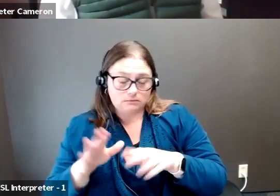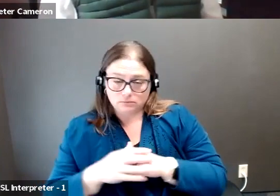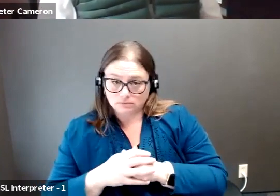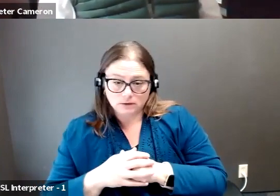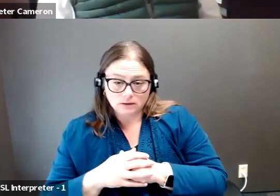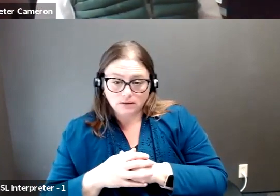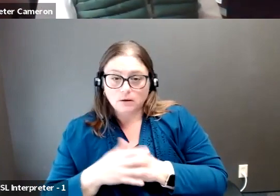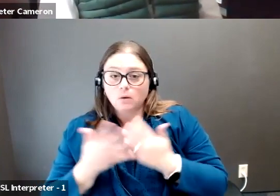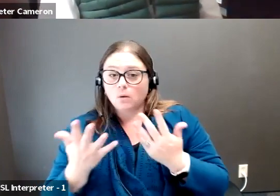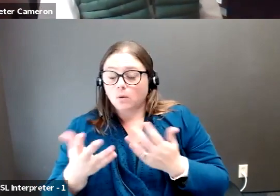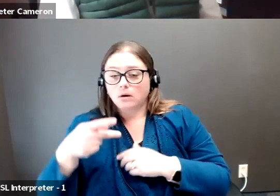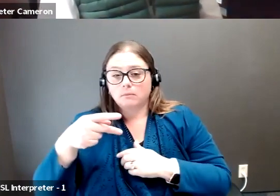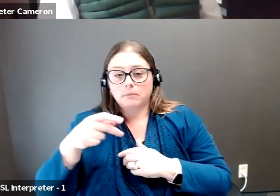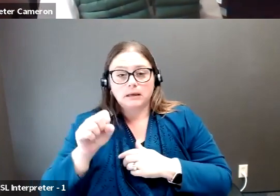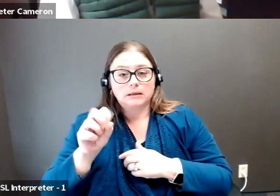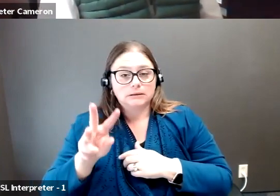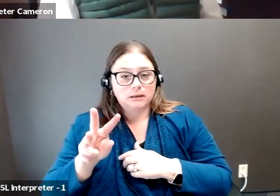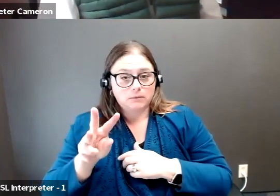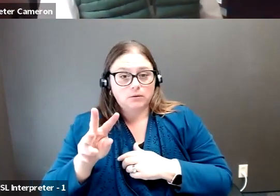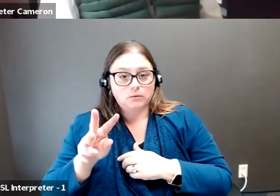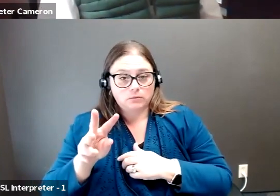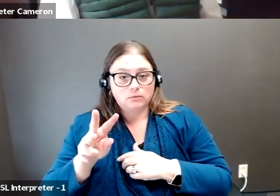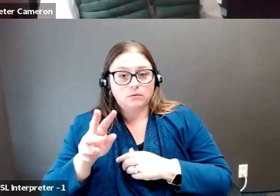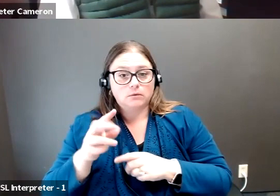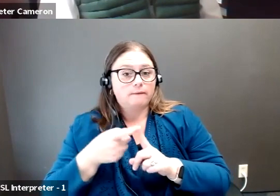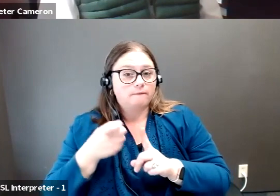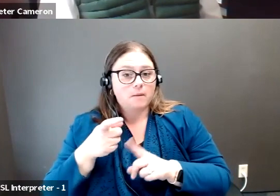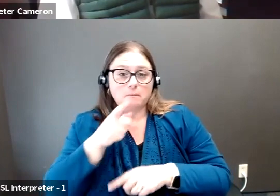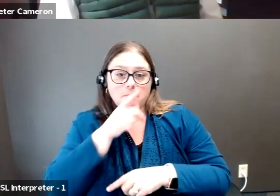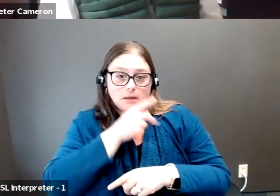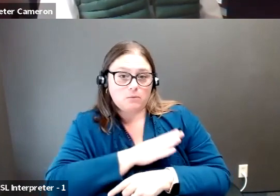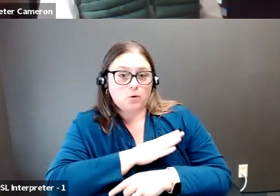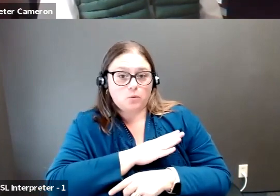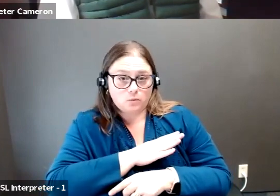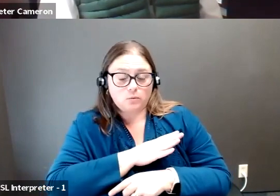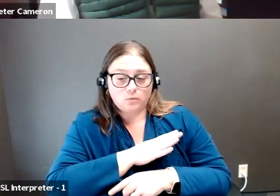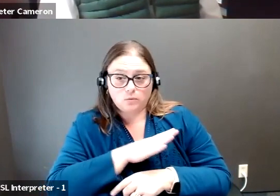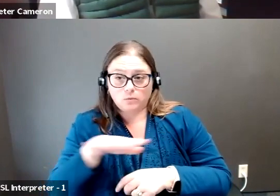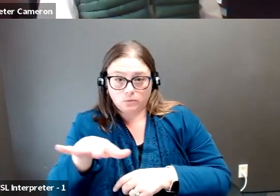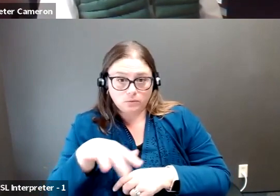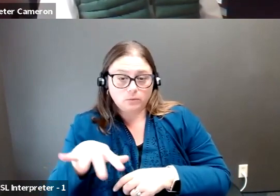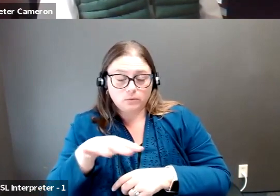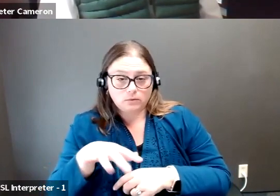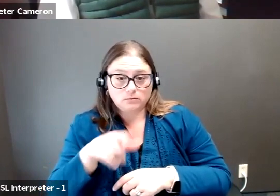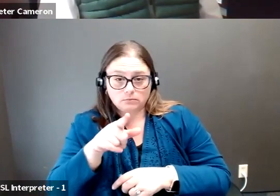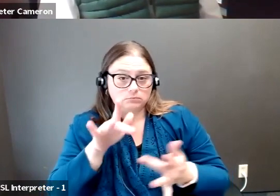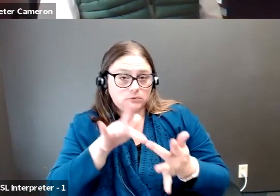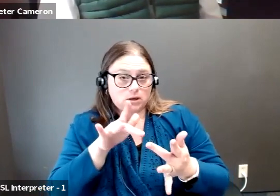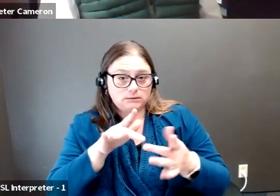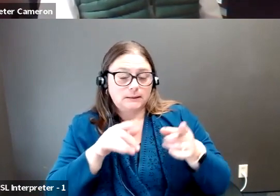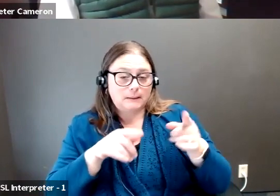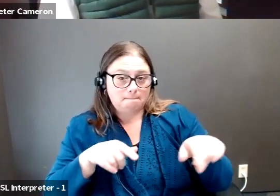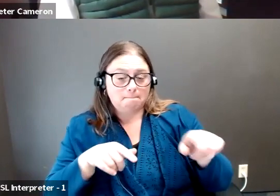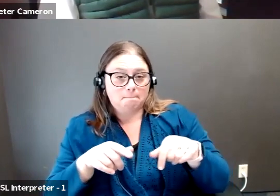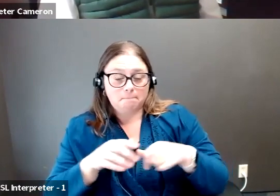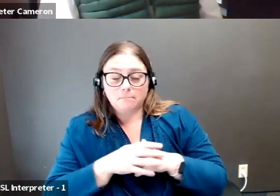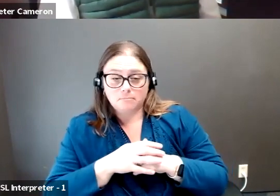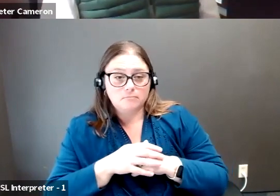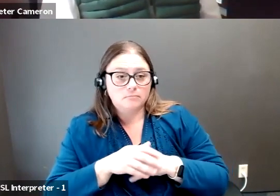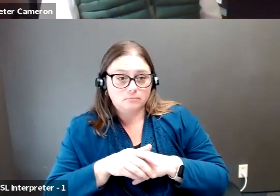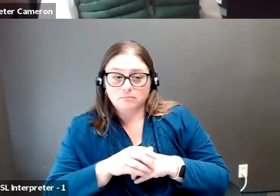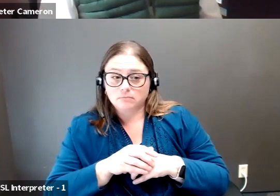or the PSW one out of Peterborough, because they are